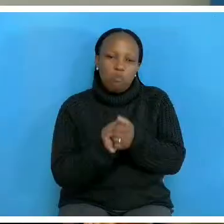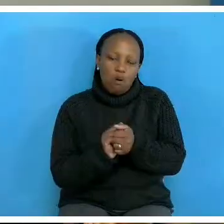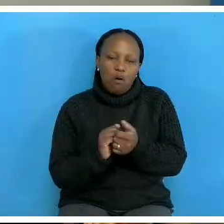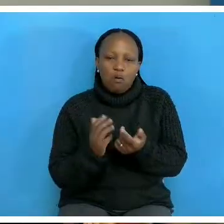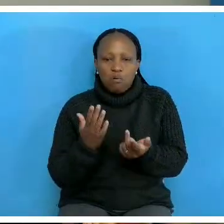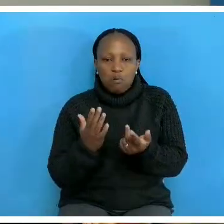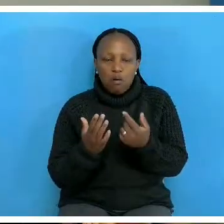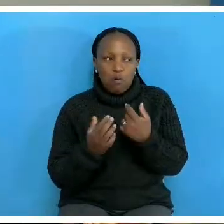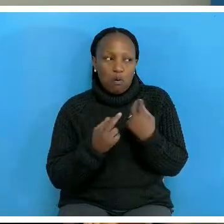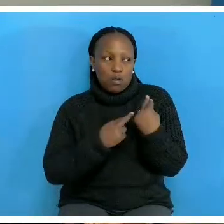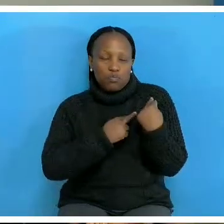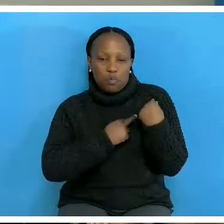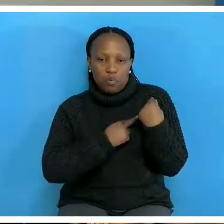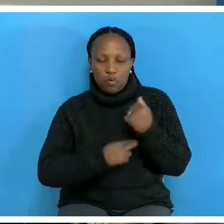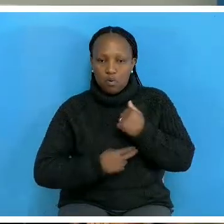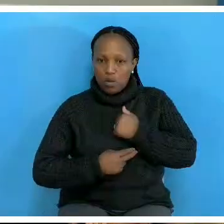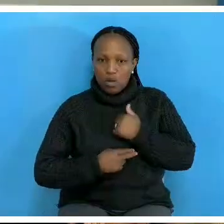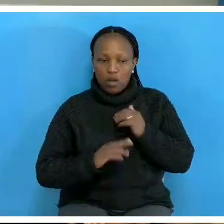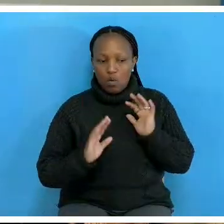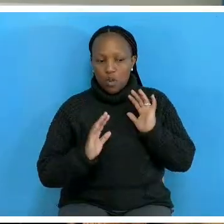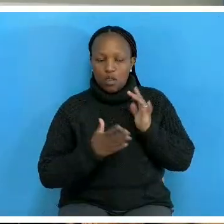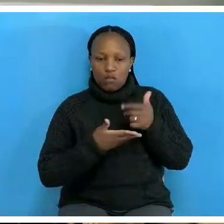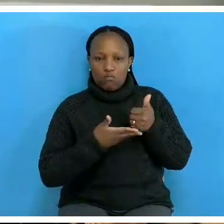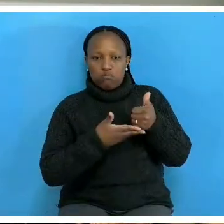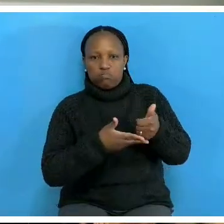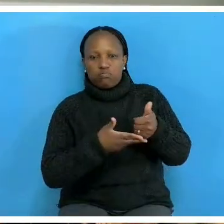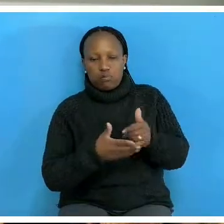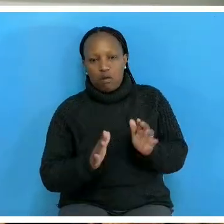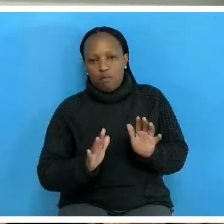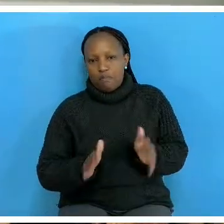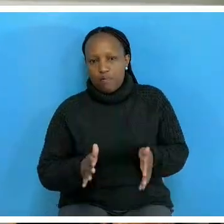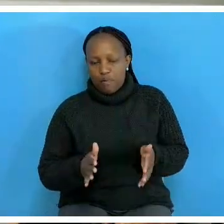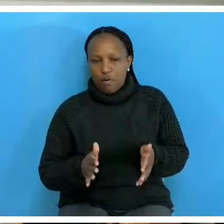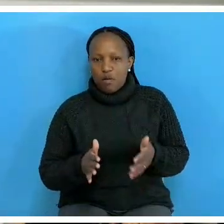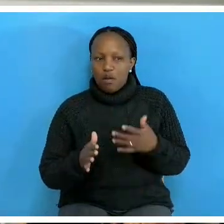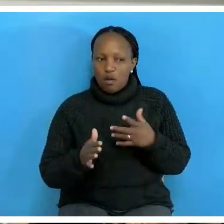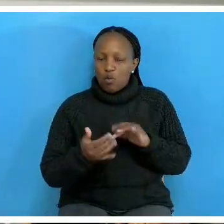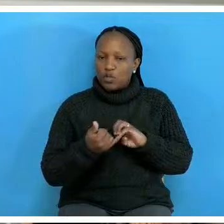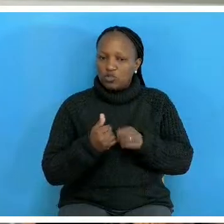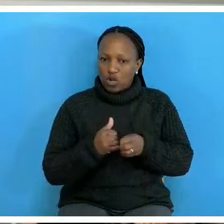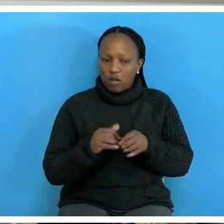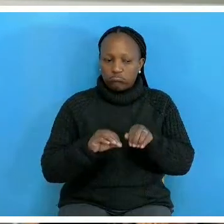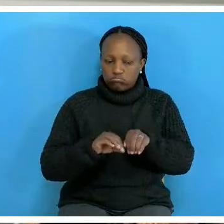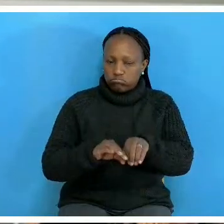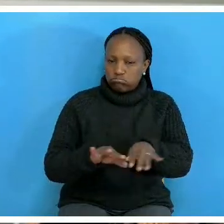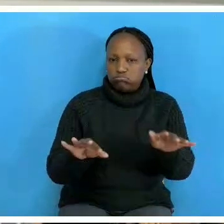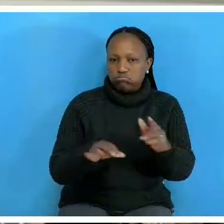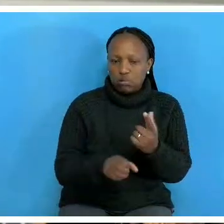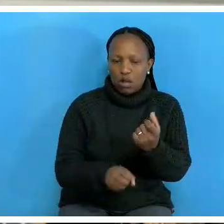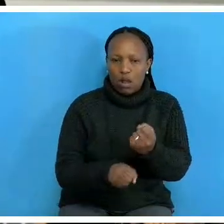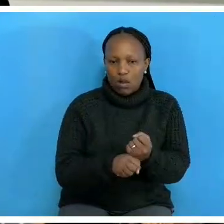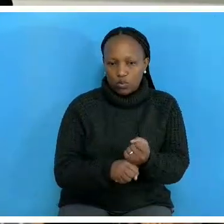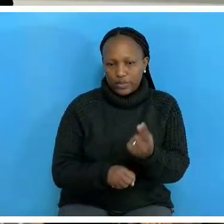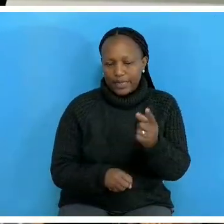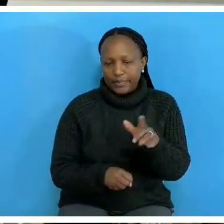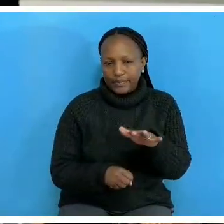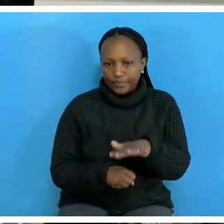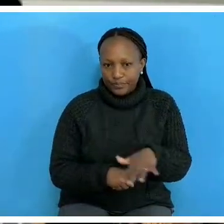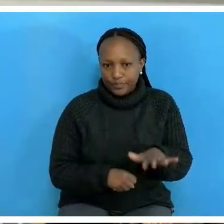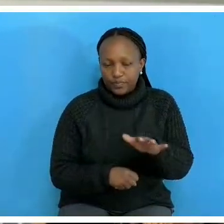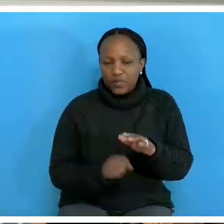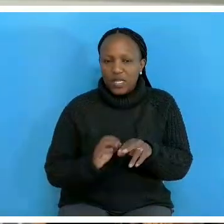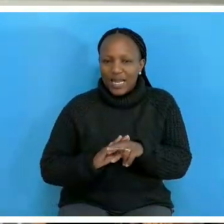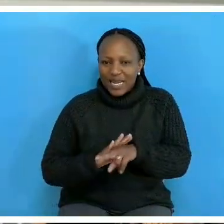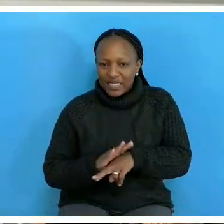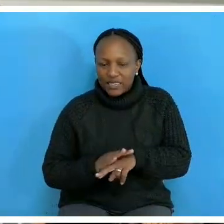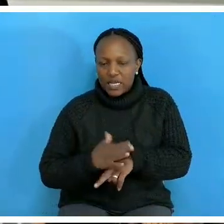our mandate, we are assisting. We are trying to spread, obviously, within Gauteng, within the 5 regions